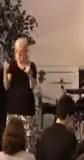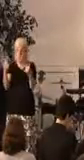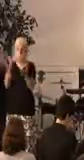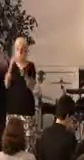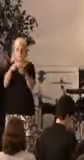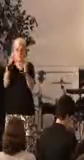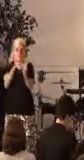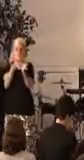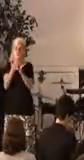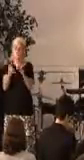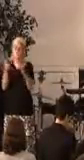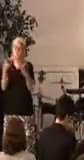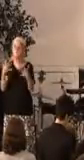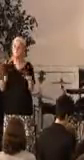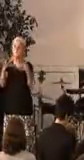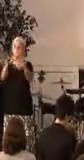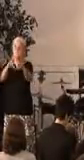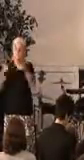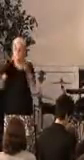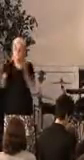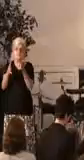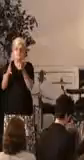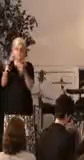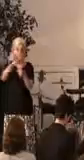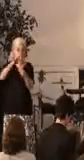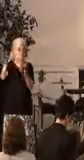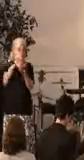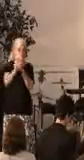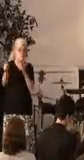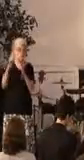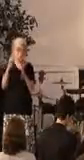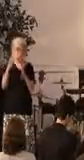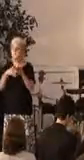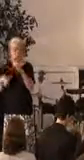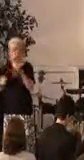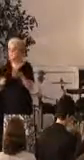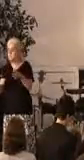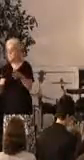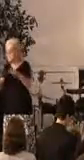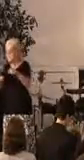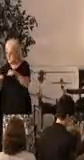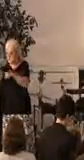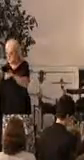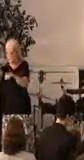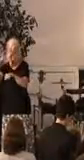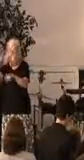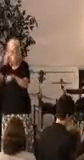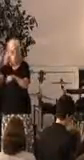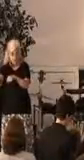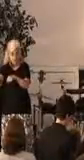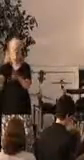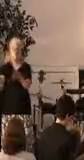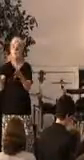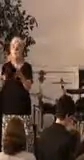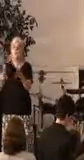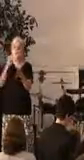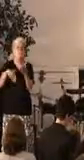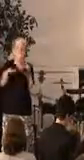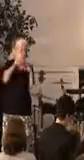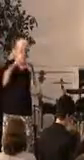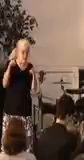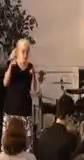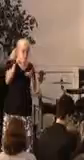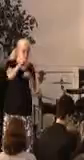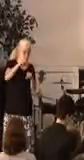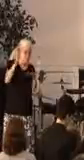would receive spiritual gifts. Some of you are going to receive the anointing to preach. Some of you are going to receive an anointing